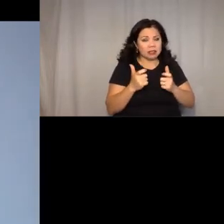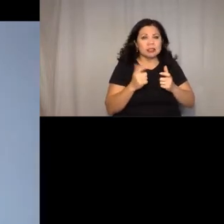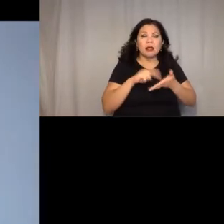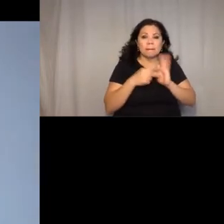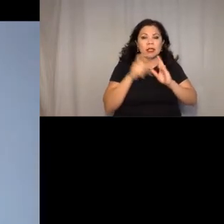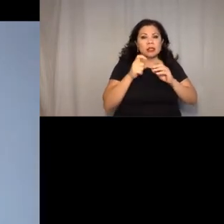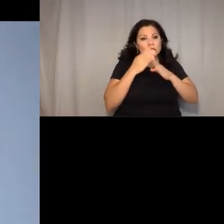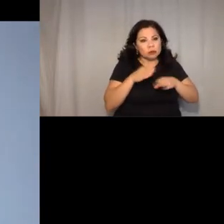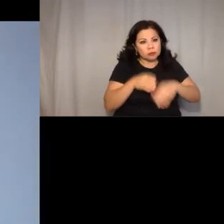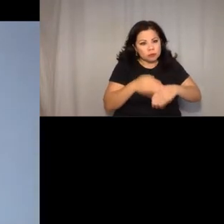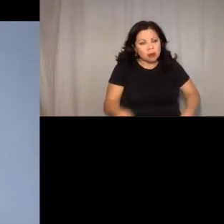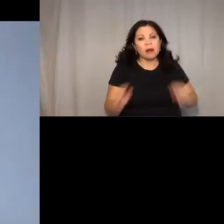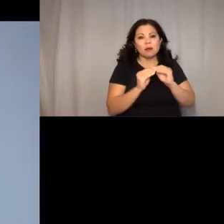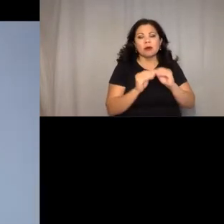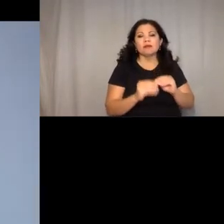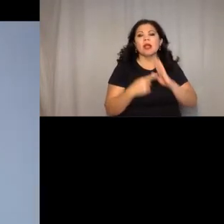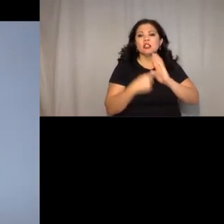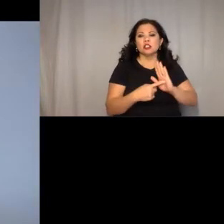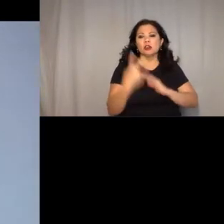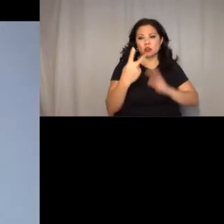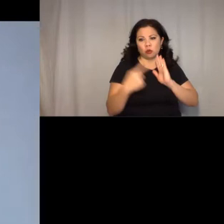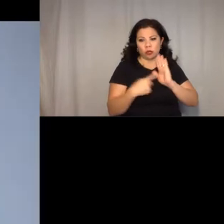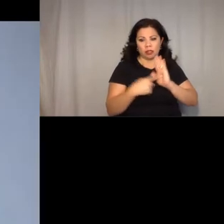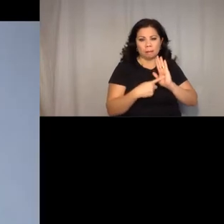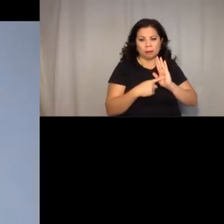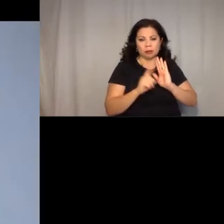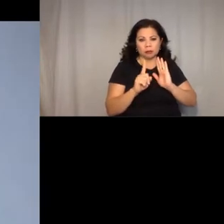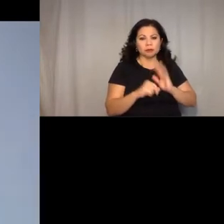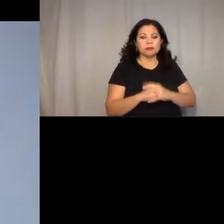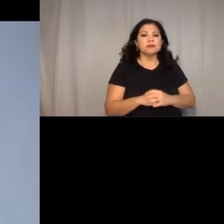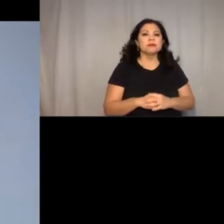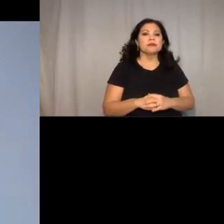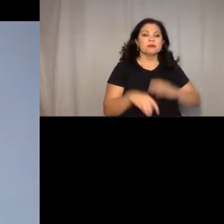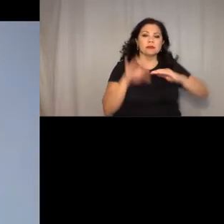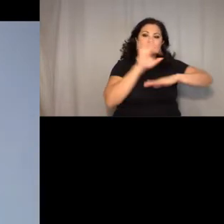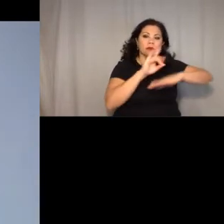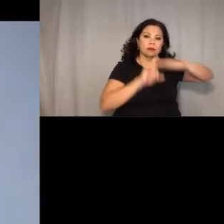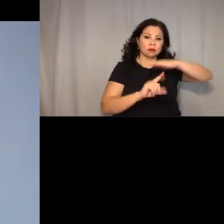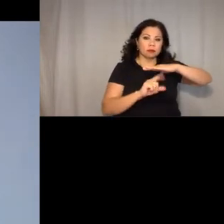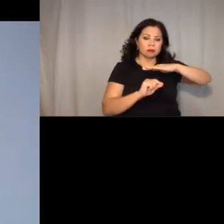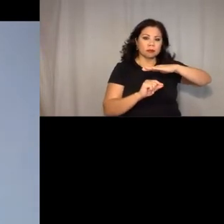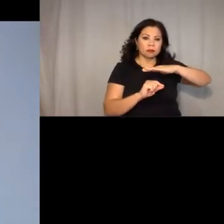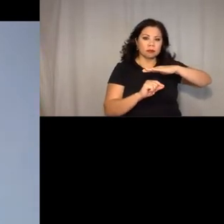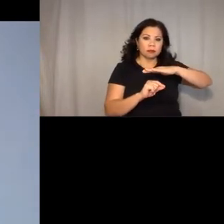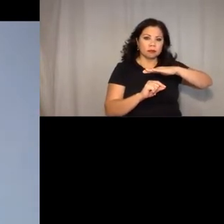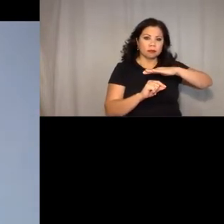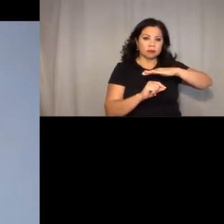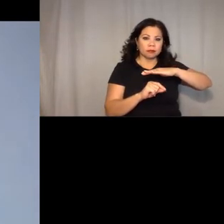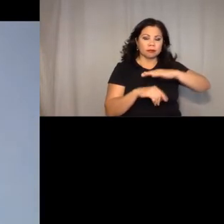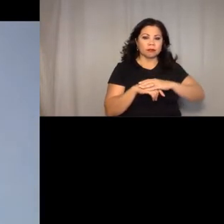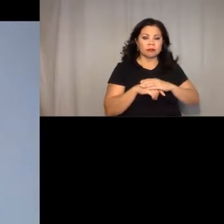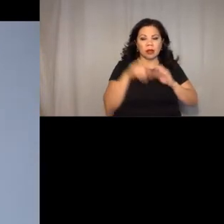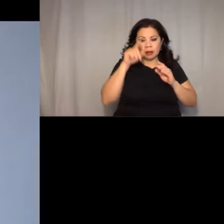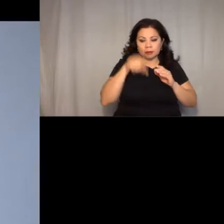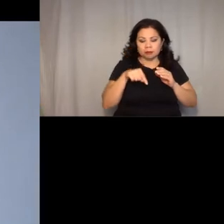common ones. And I'll show you two examples of that for this problem. So I have 8 over 20, and I'm going to put 8 over 20 on